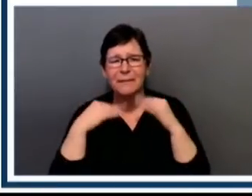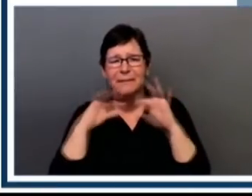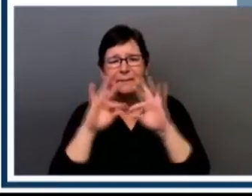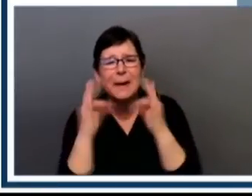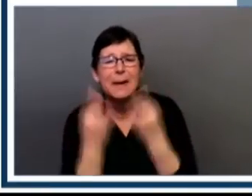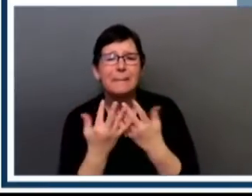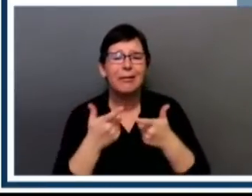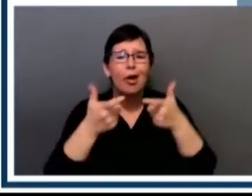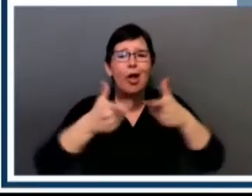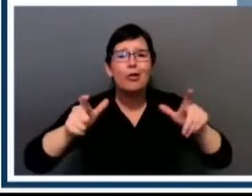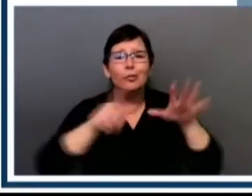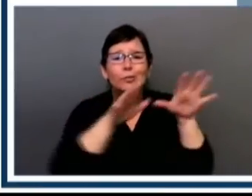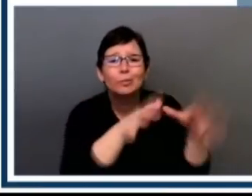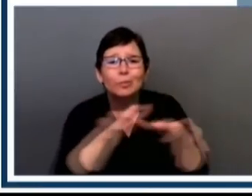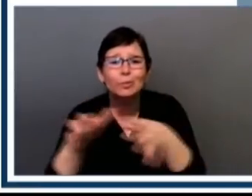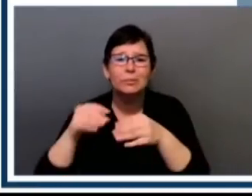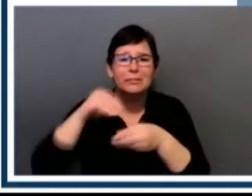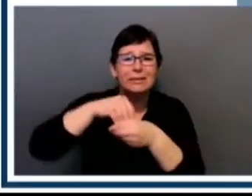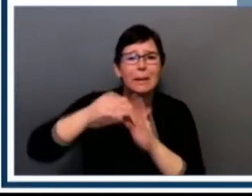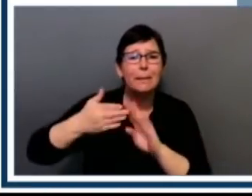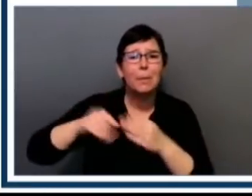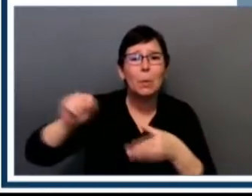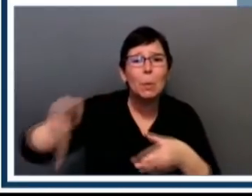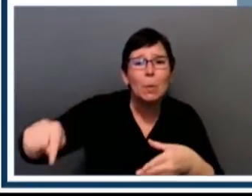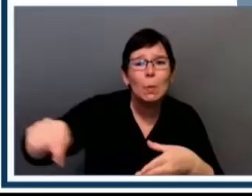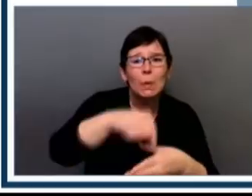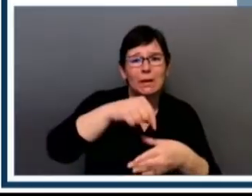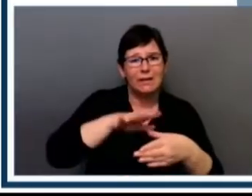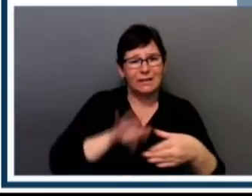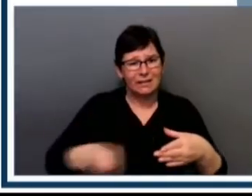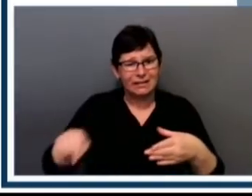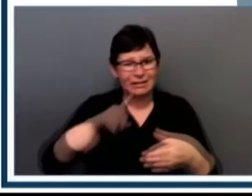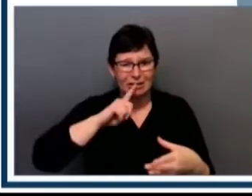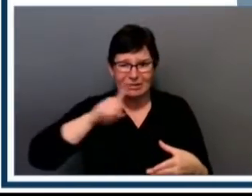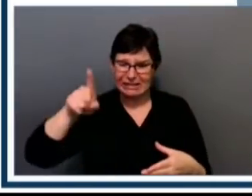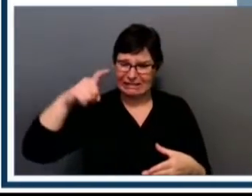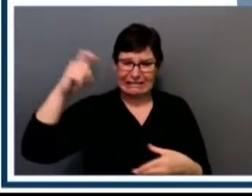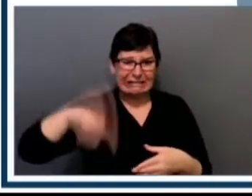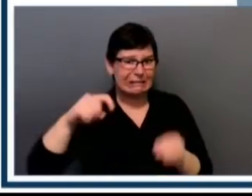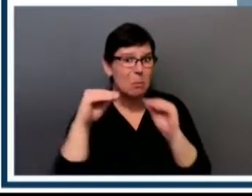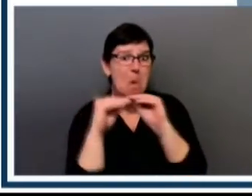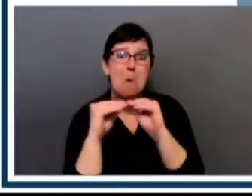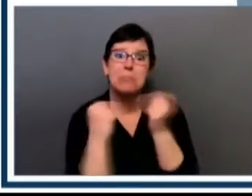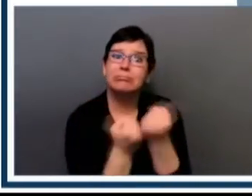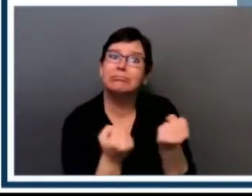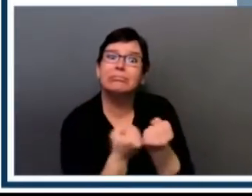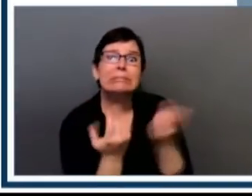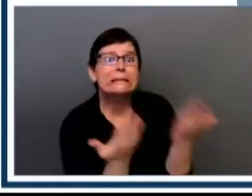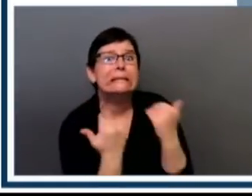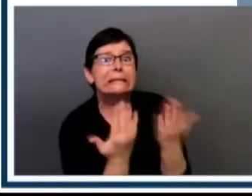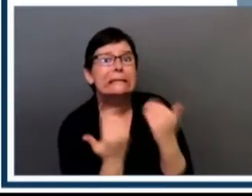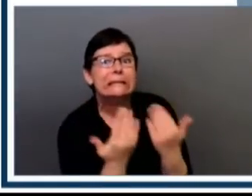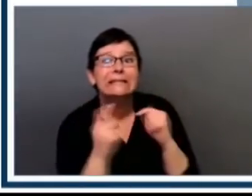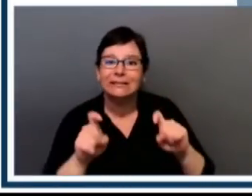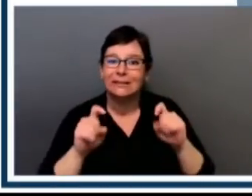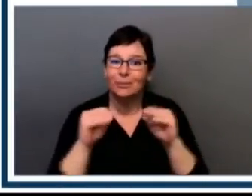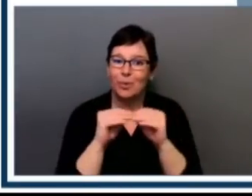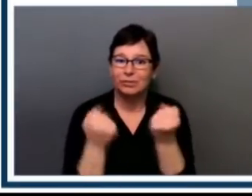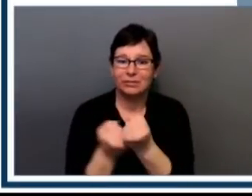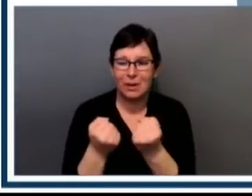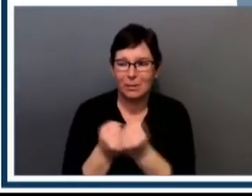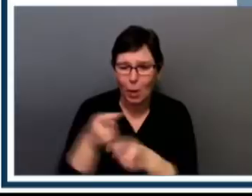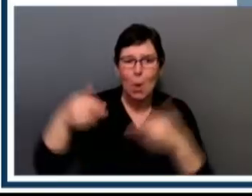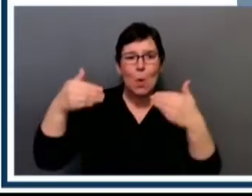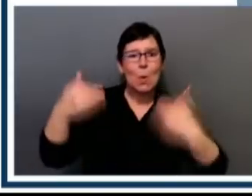than others. The COVID-19 pandemic has been a stark reminder that we are not all at the same